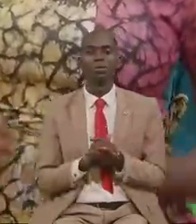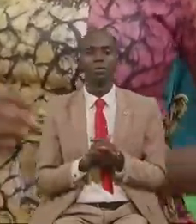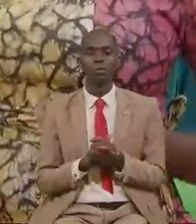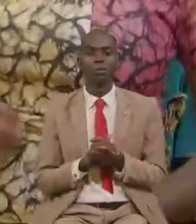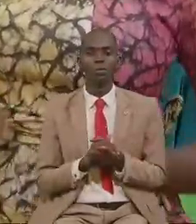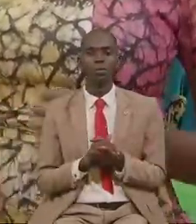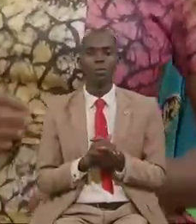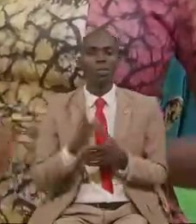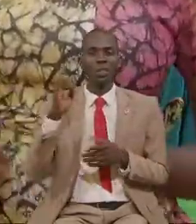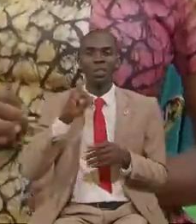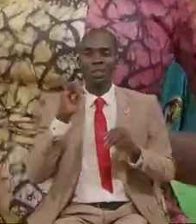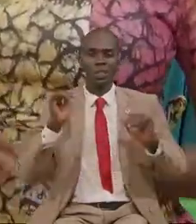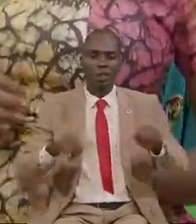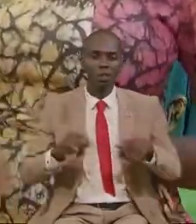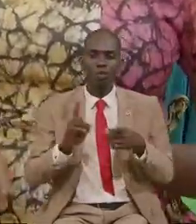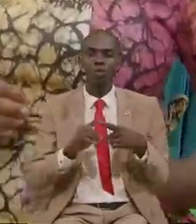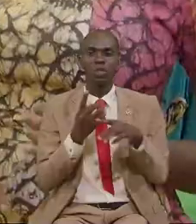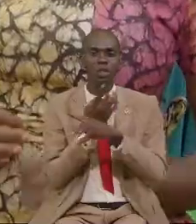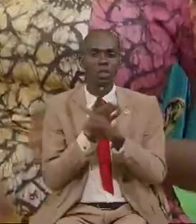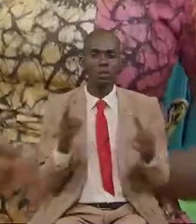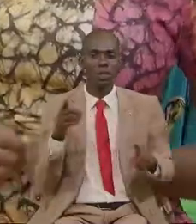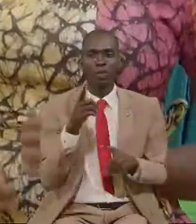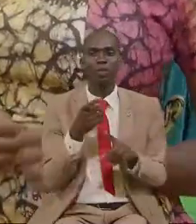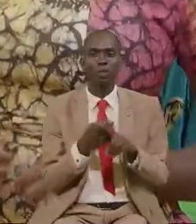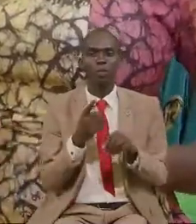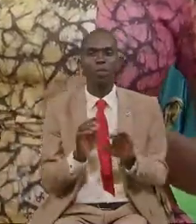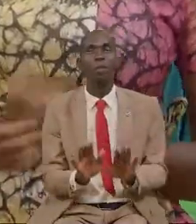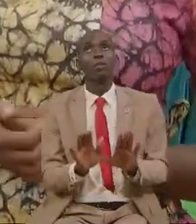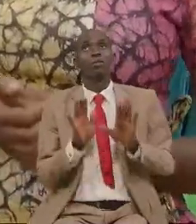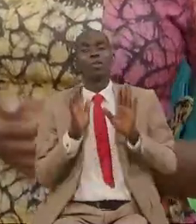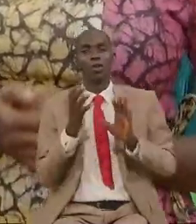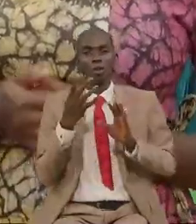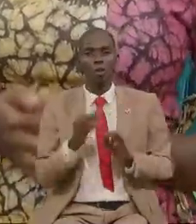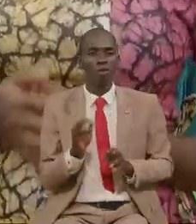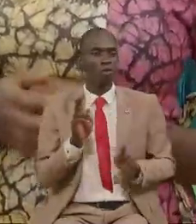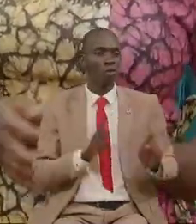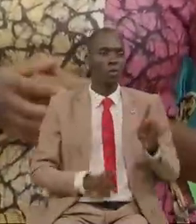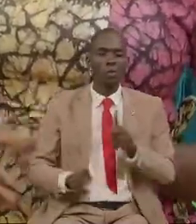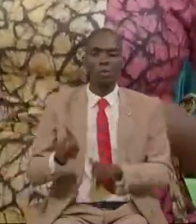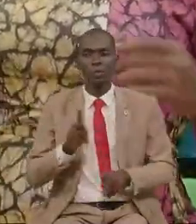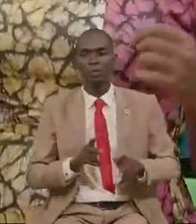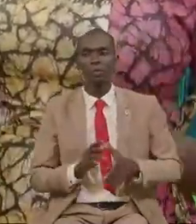able to deliver you from the fear of man.